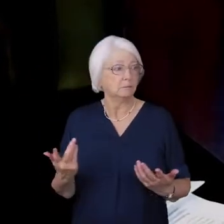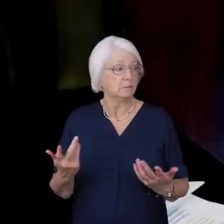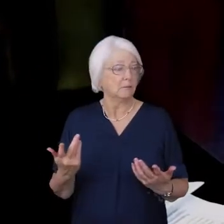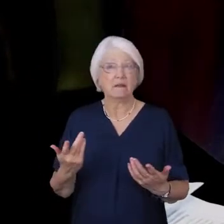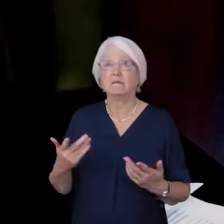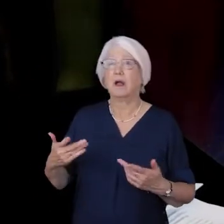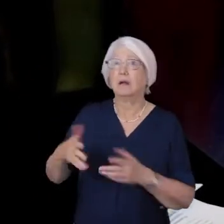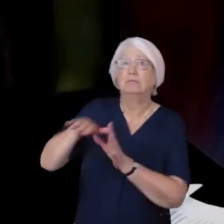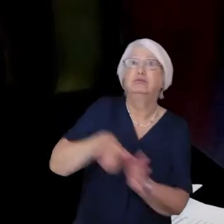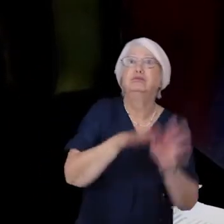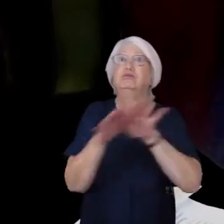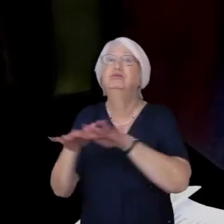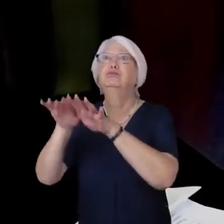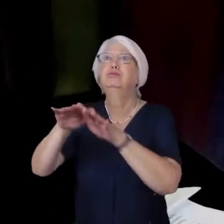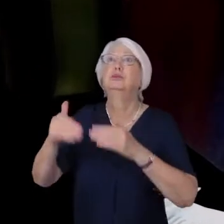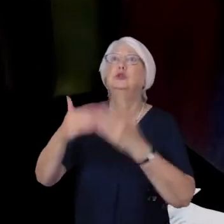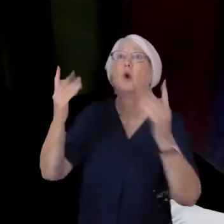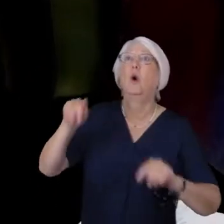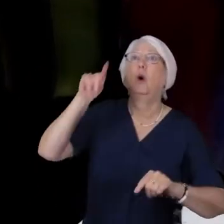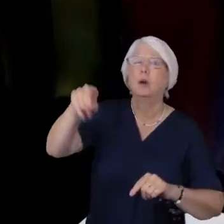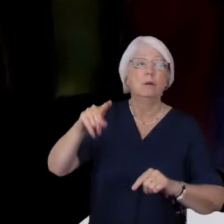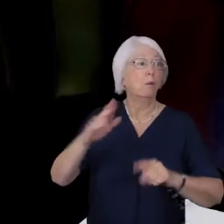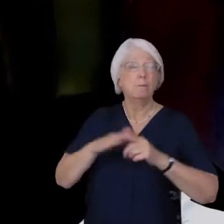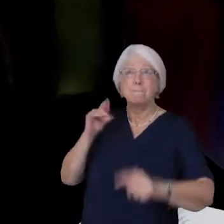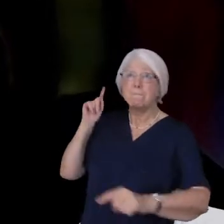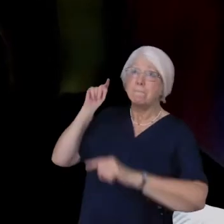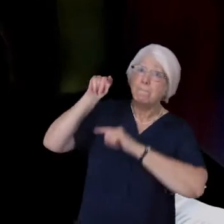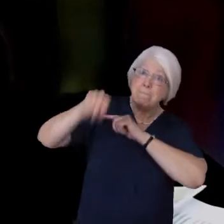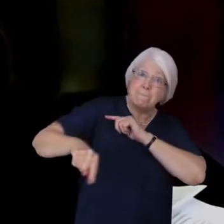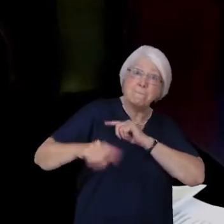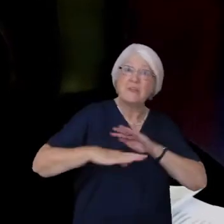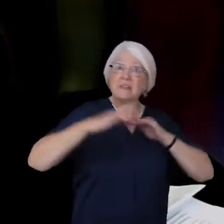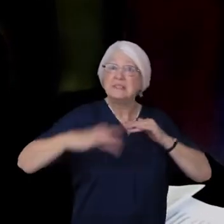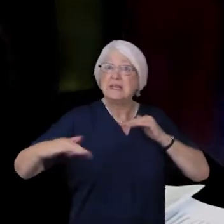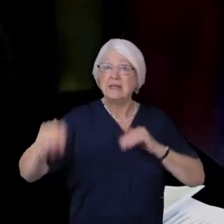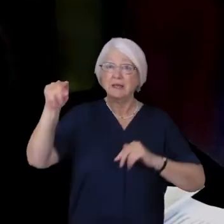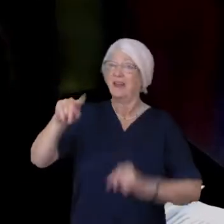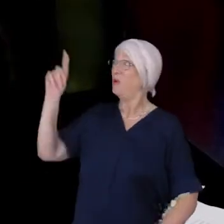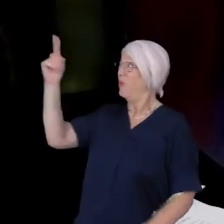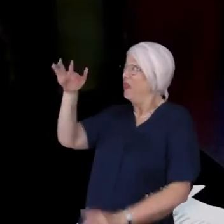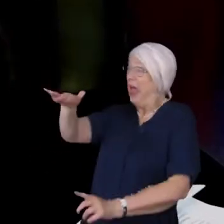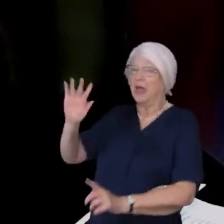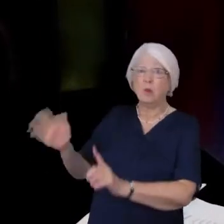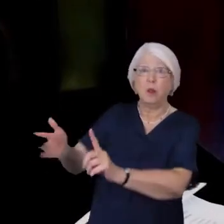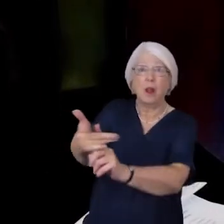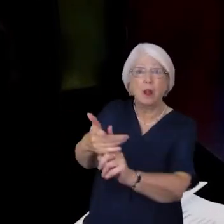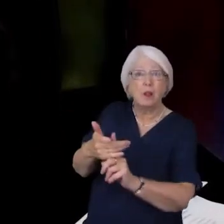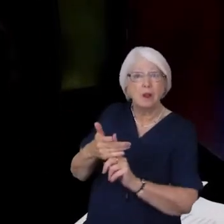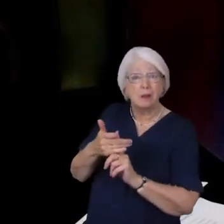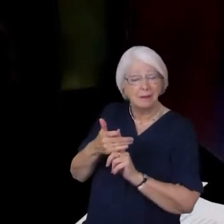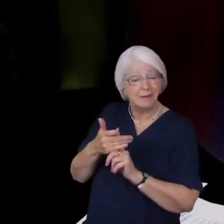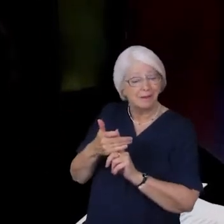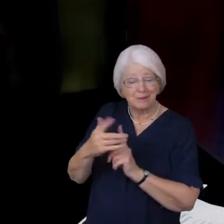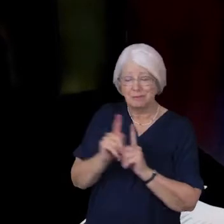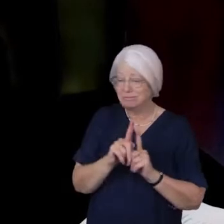If I rise on the wings of the dawn, if I settle on the far side of the sea, Even though your hand will guide me,